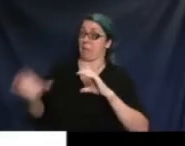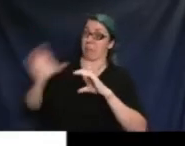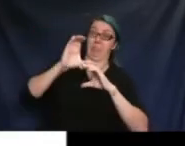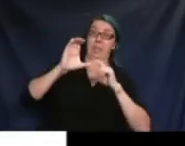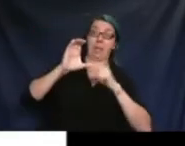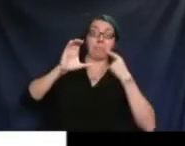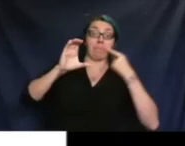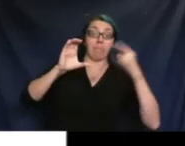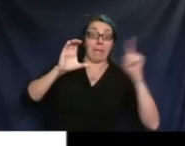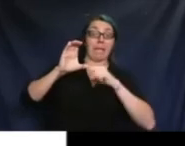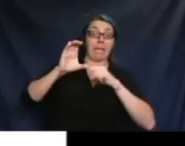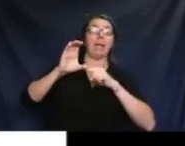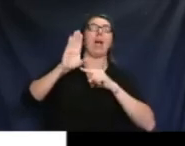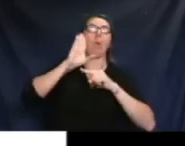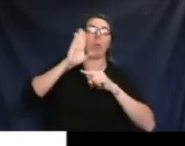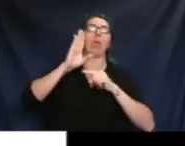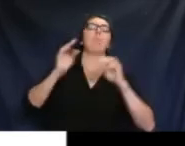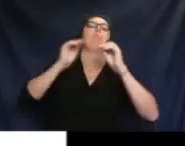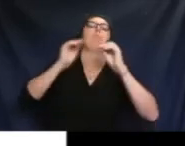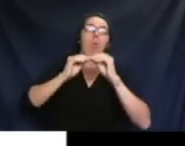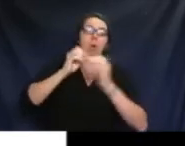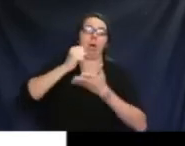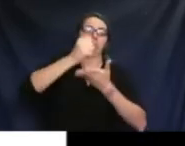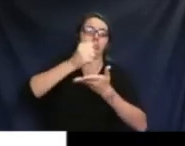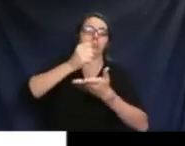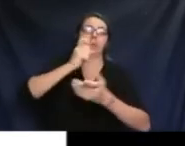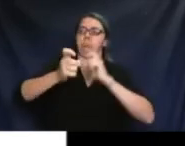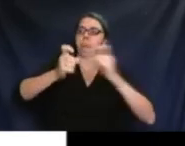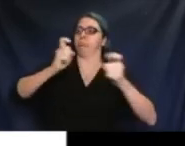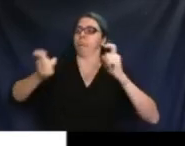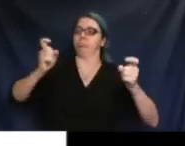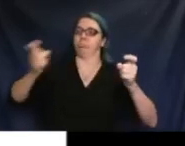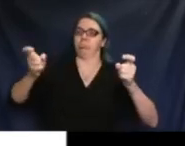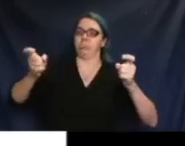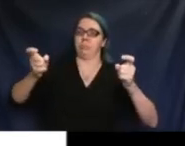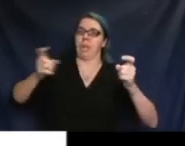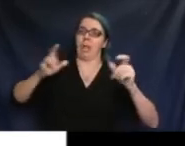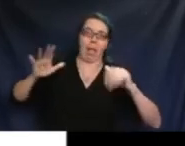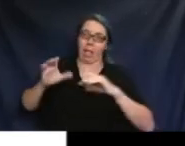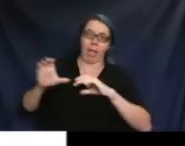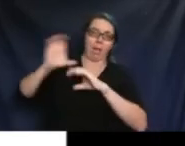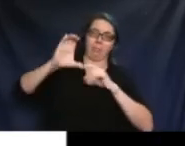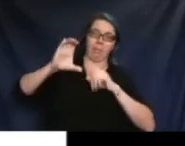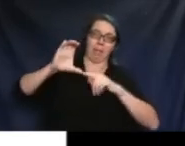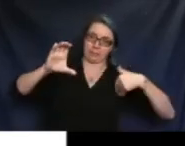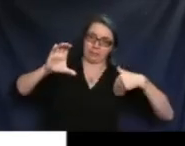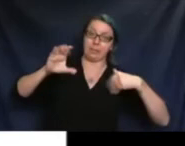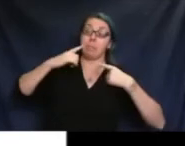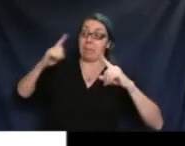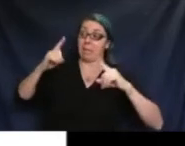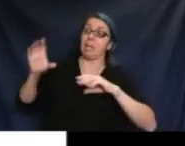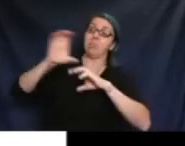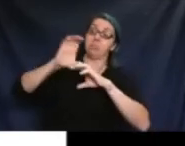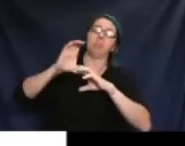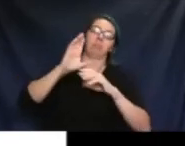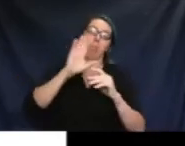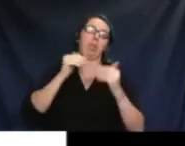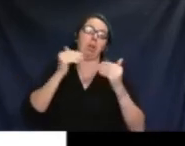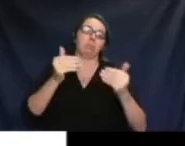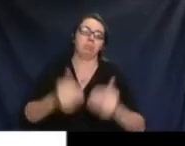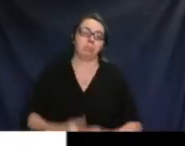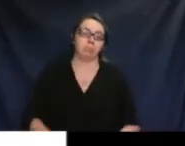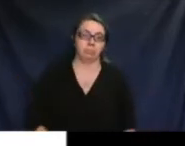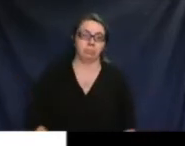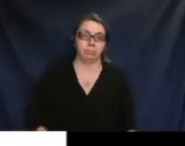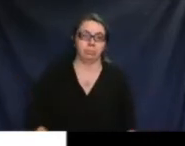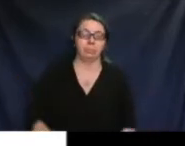hand. Great. Related to that, there's another question asking, will ArtworxTO fund 100%